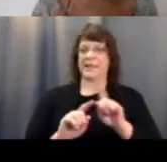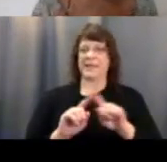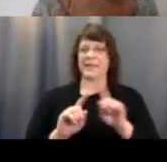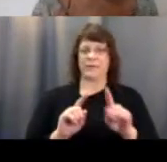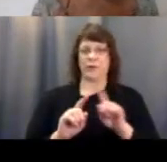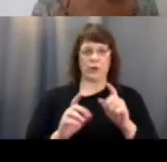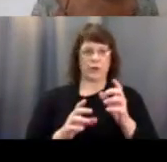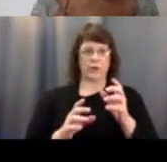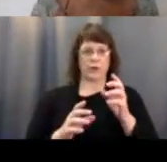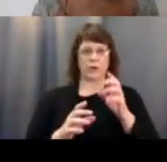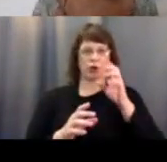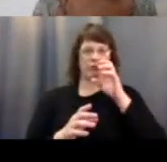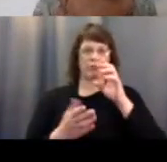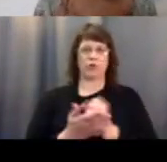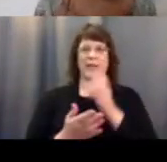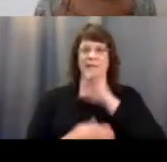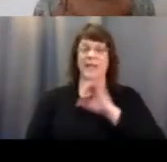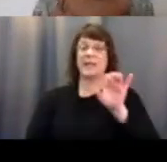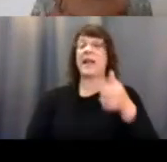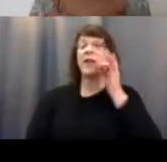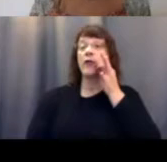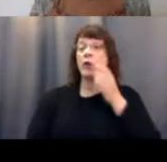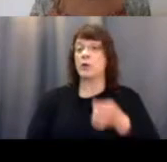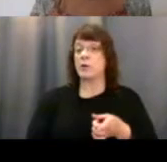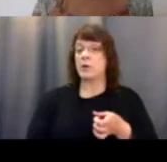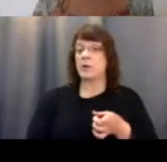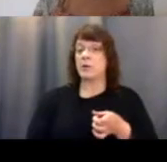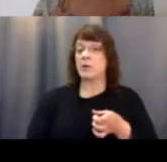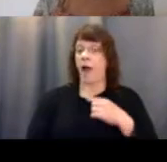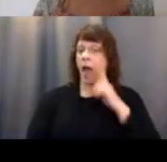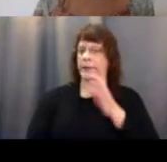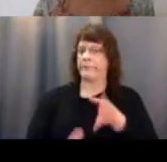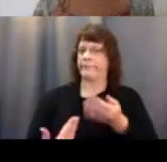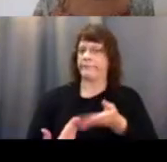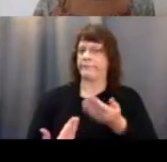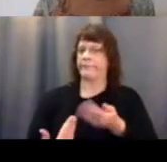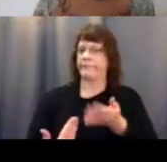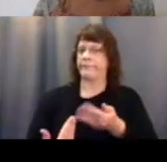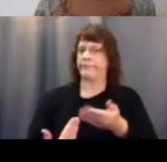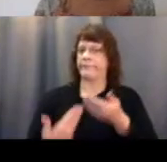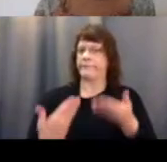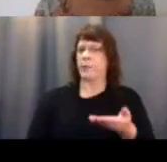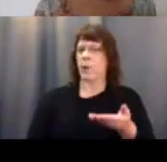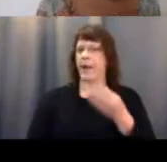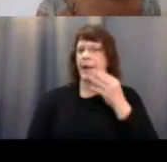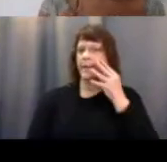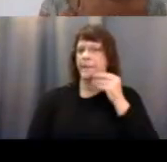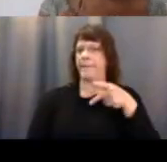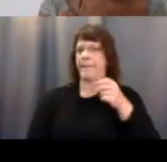guessing. This is another fruit. I think it's pretty easy to guess, so I'll go ahead and say it's a